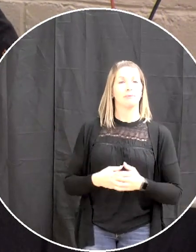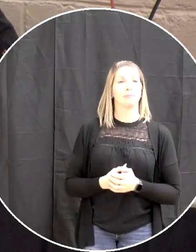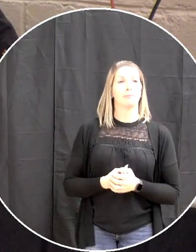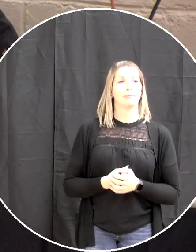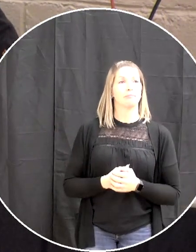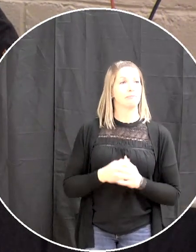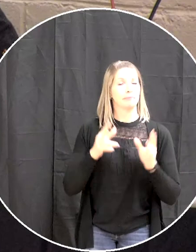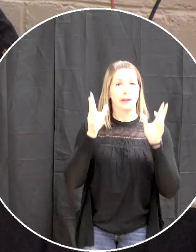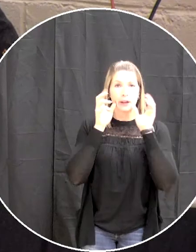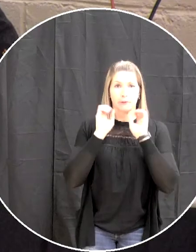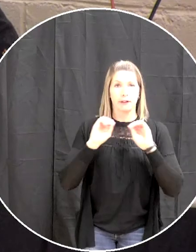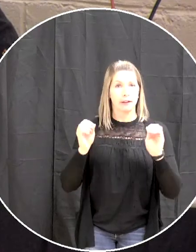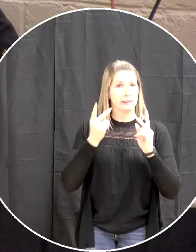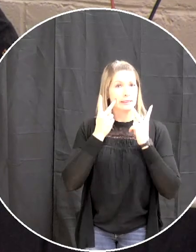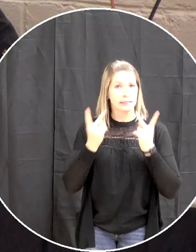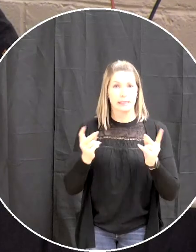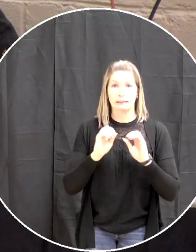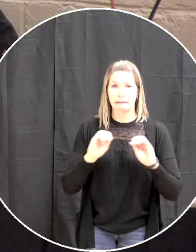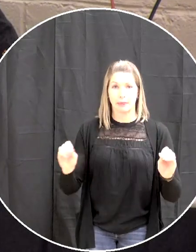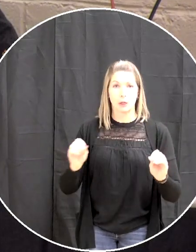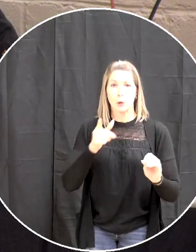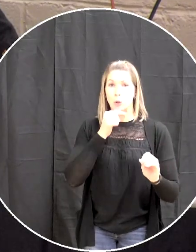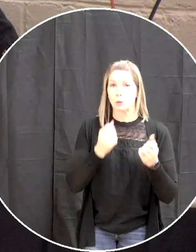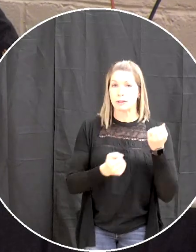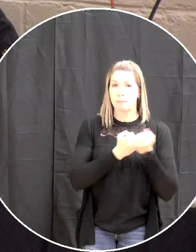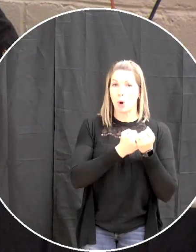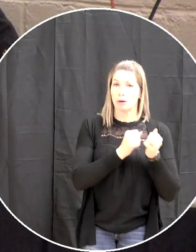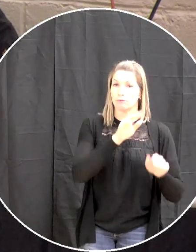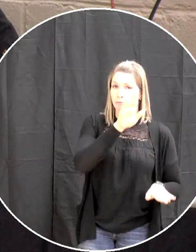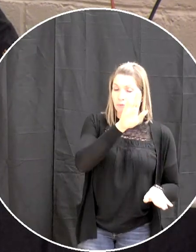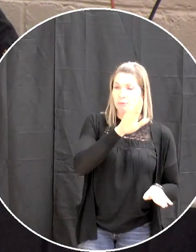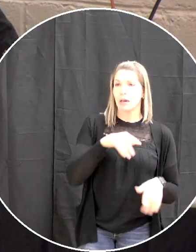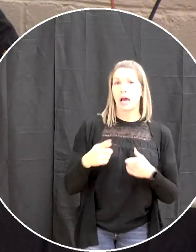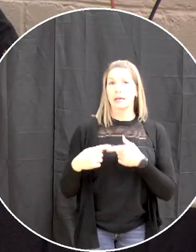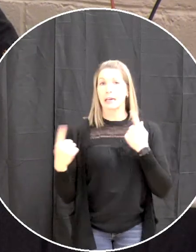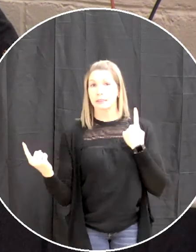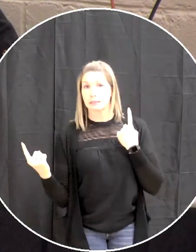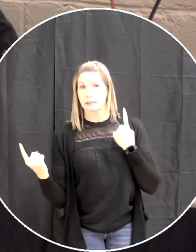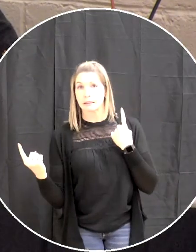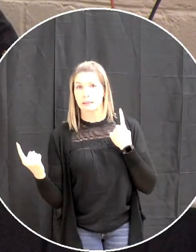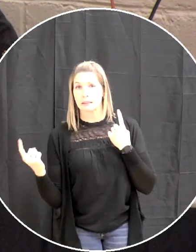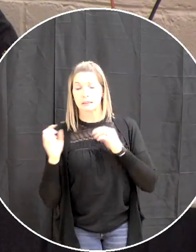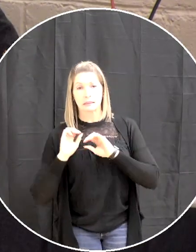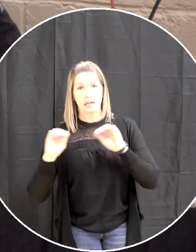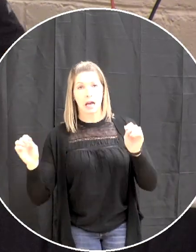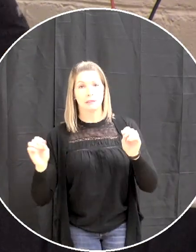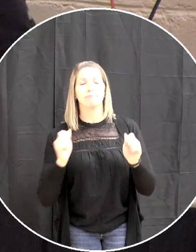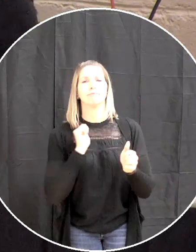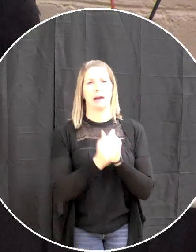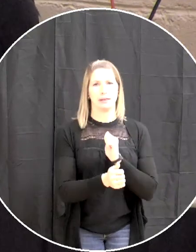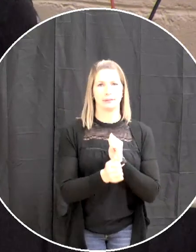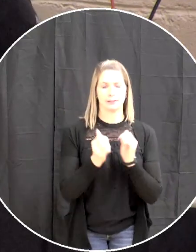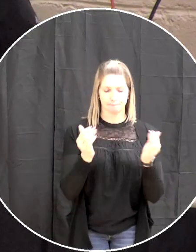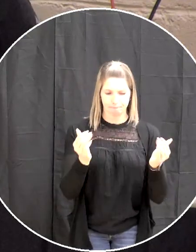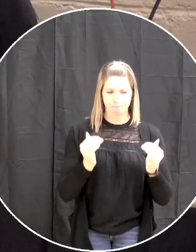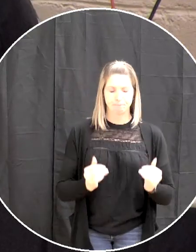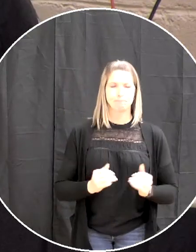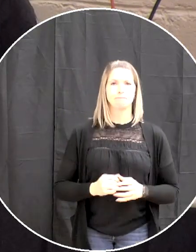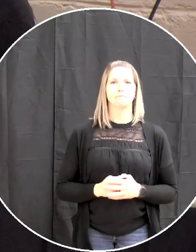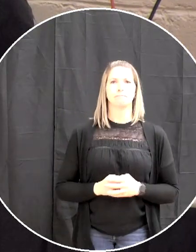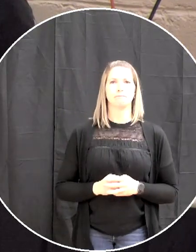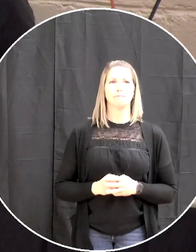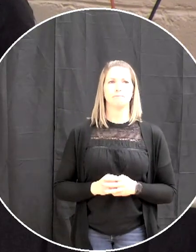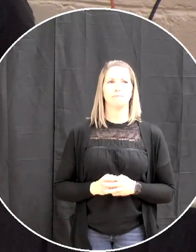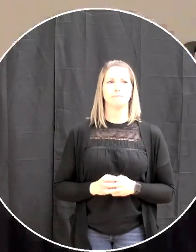Seeing none, hearing none. All in favor of the motion? Aye. Those against? Motion carries. Thank